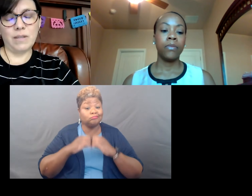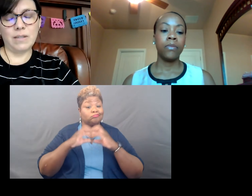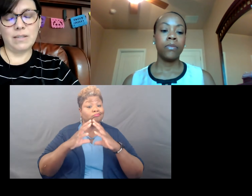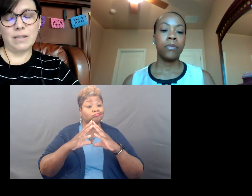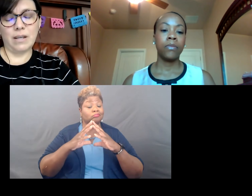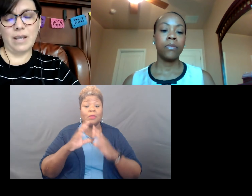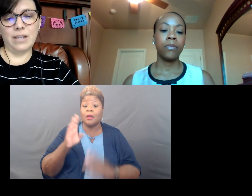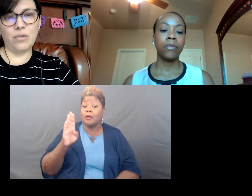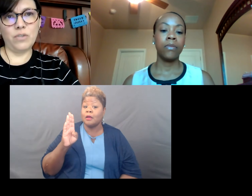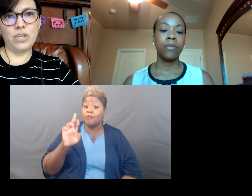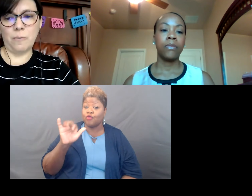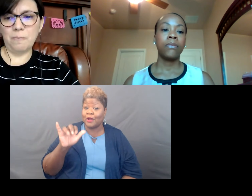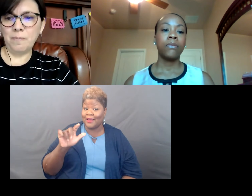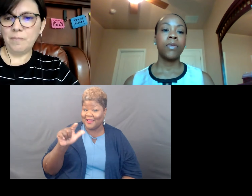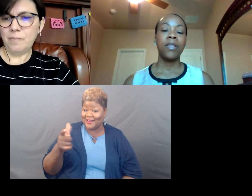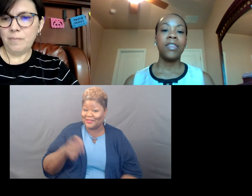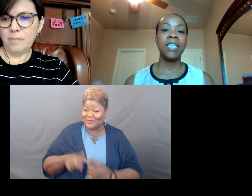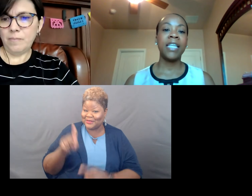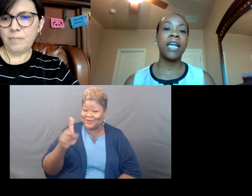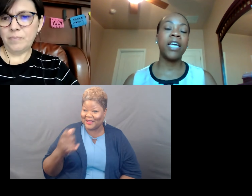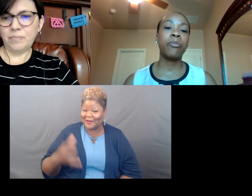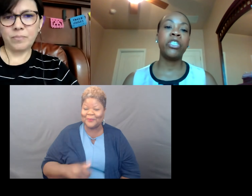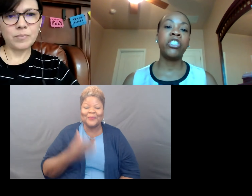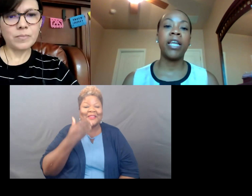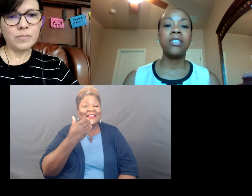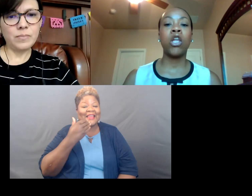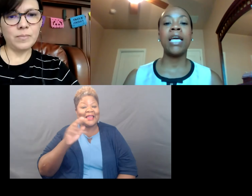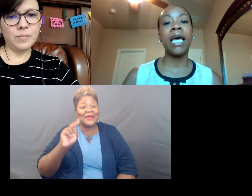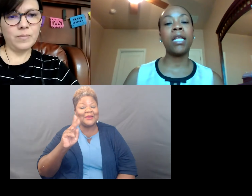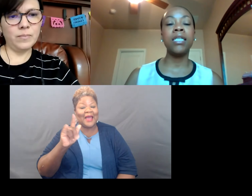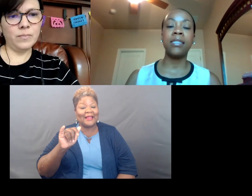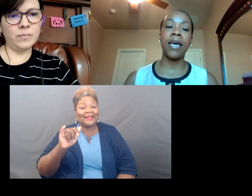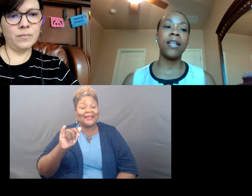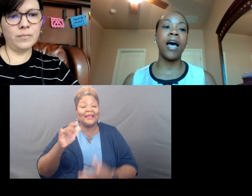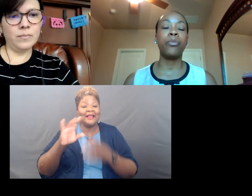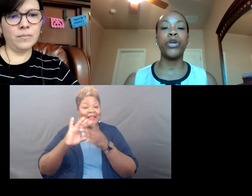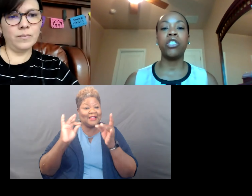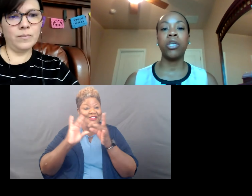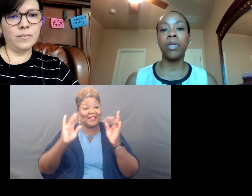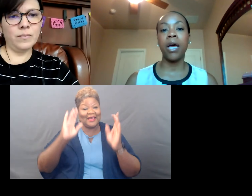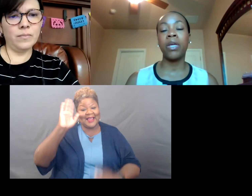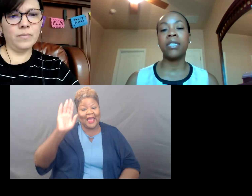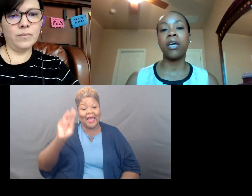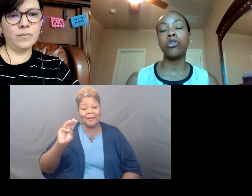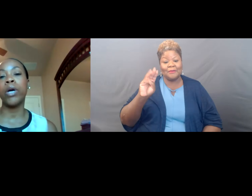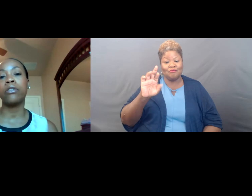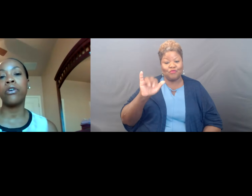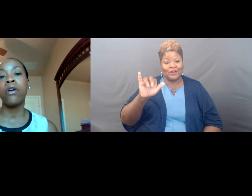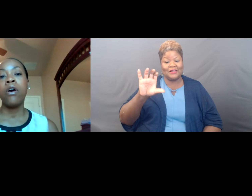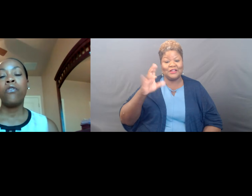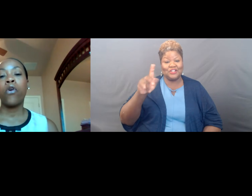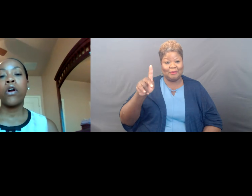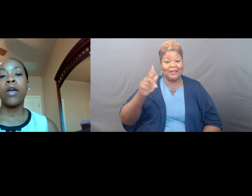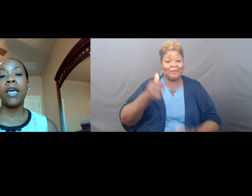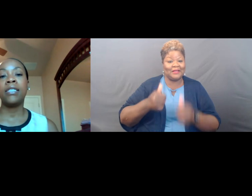I'm handing it over to you. Thanks, Natalie. I appreciate it. So like Natalie said, I'm Brittany Chipley. I'm the Executive